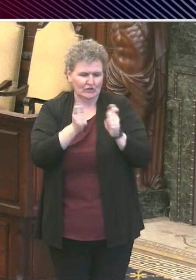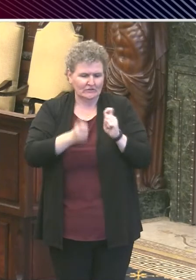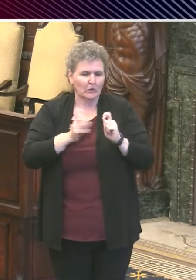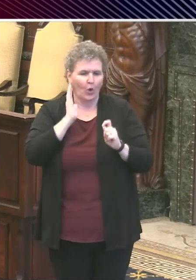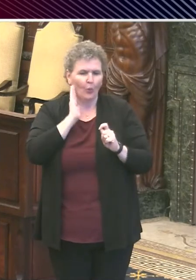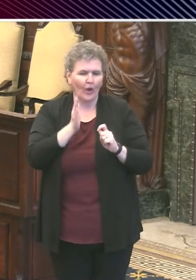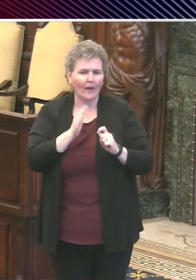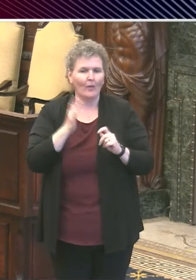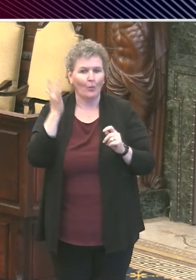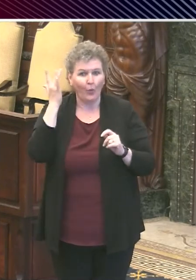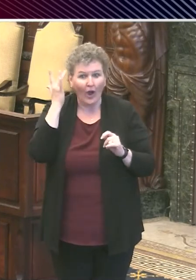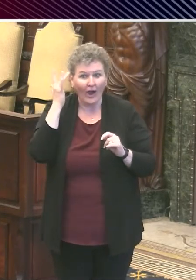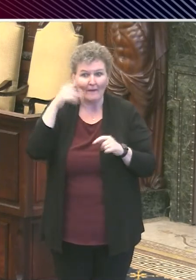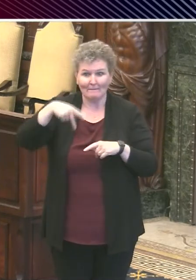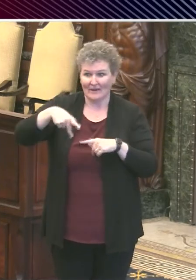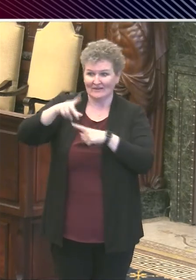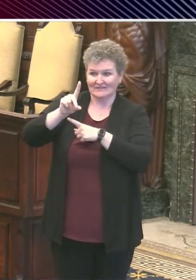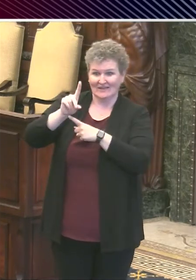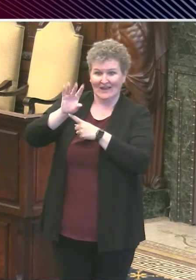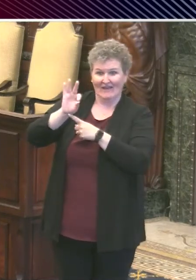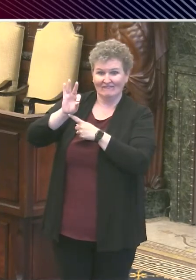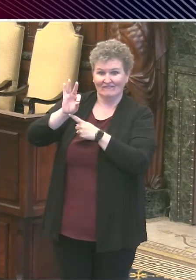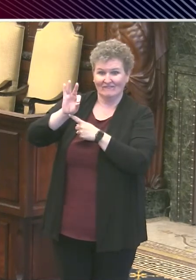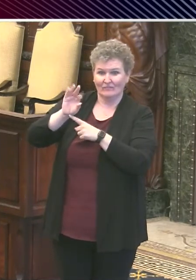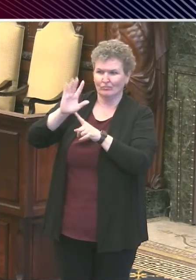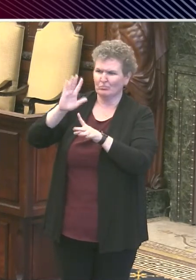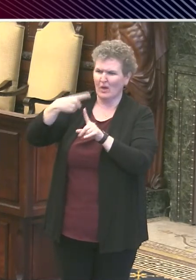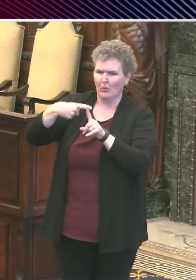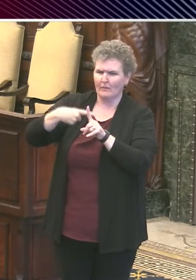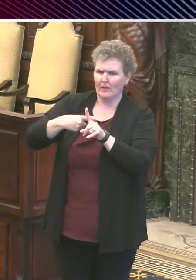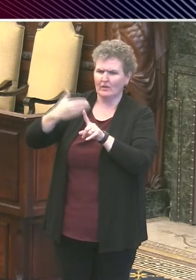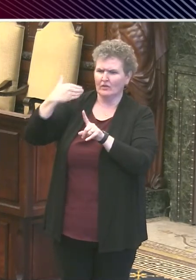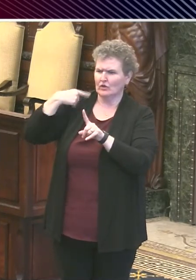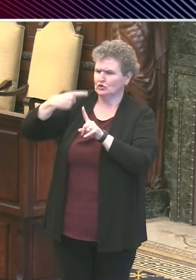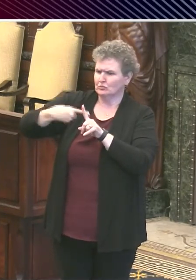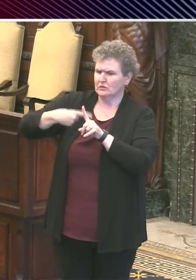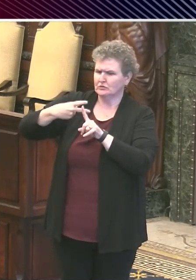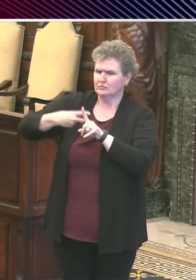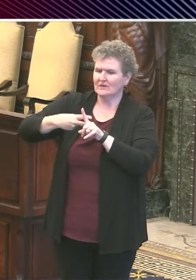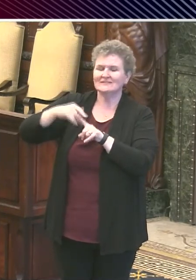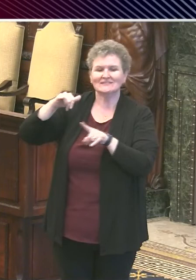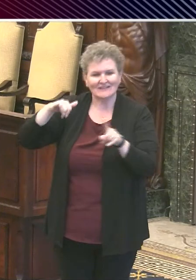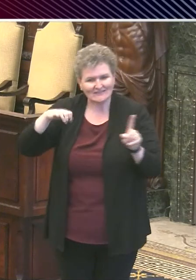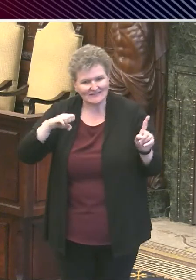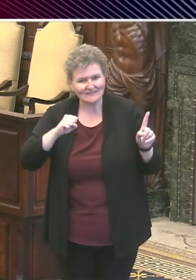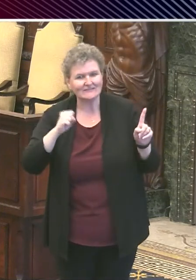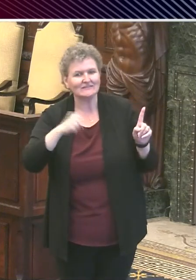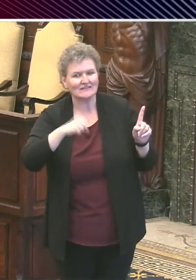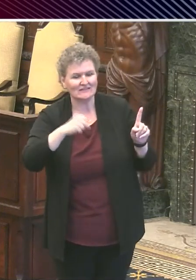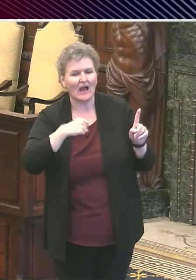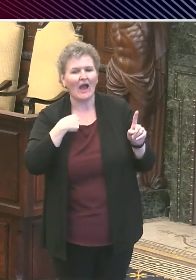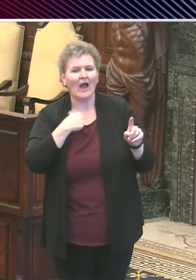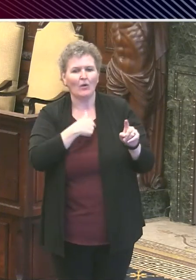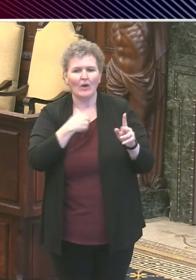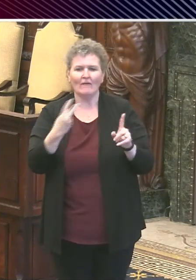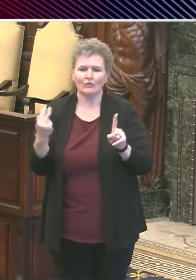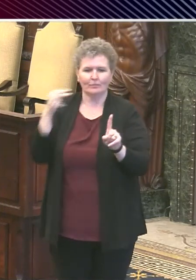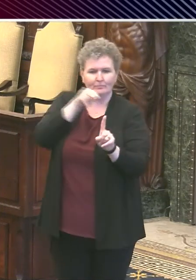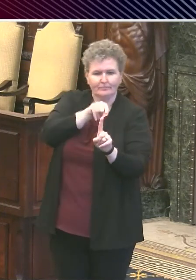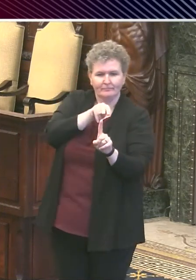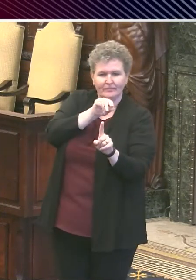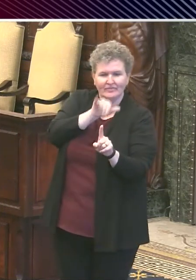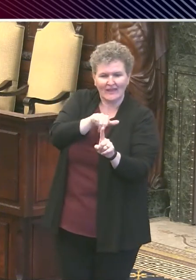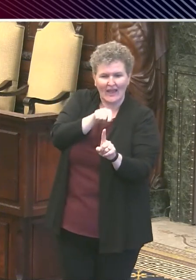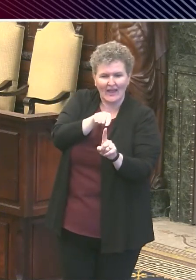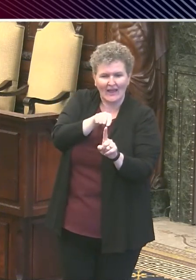from, last month or months ago. Correct. But certainly, you can tell everyone that our position has not changed. We considered changing it and decided that we